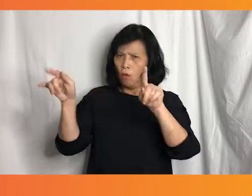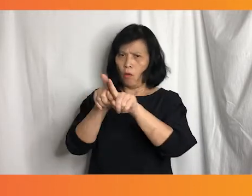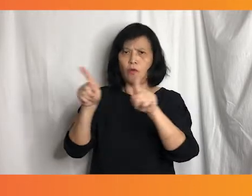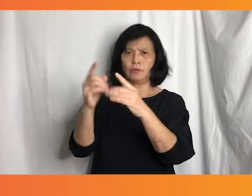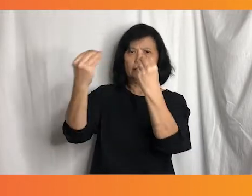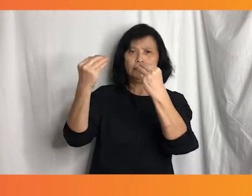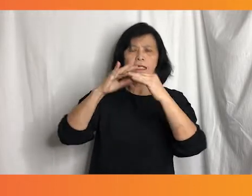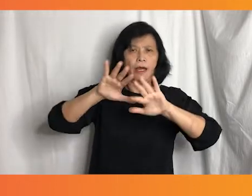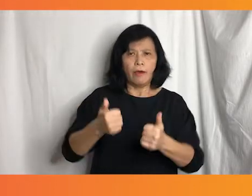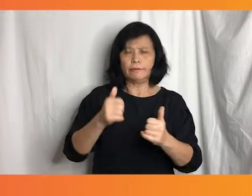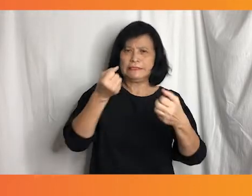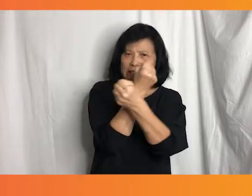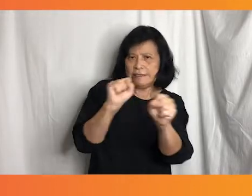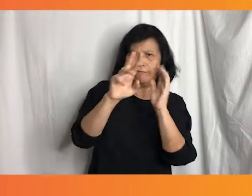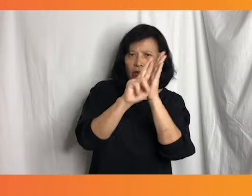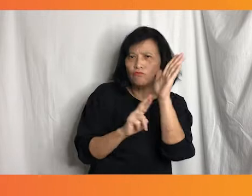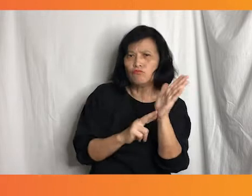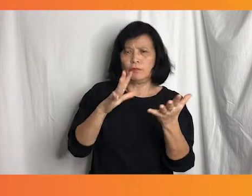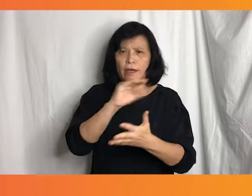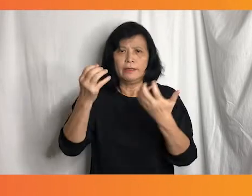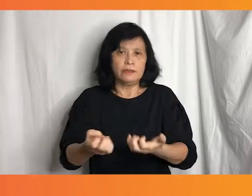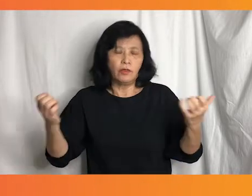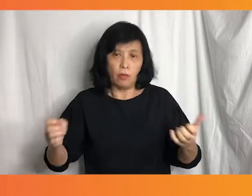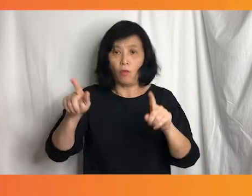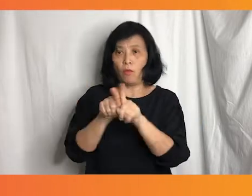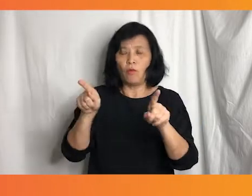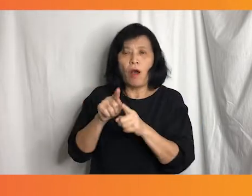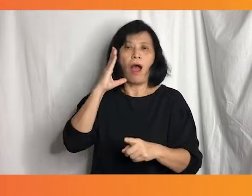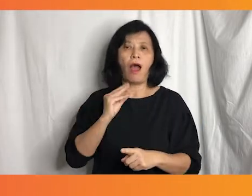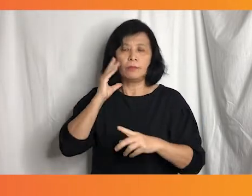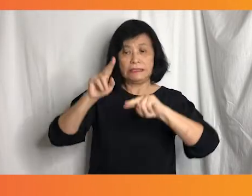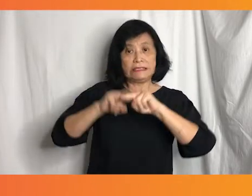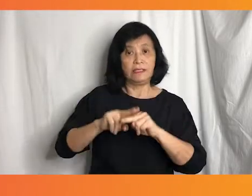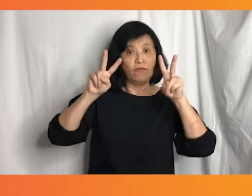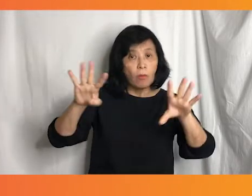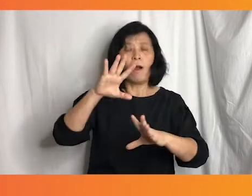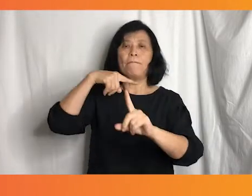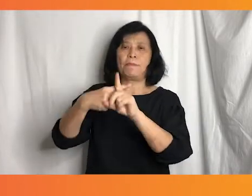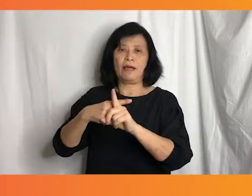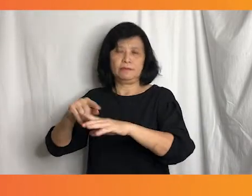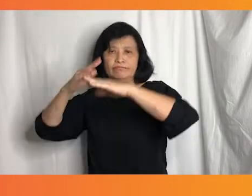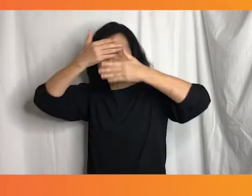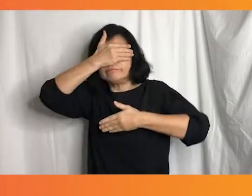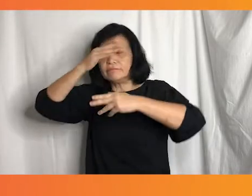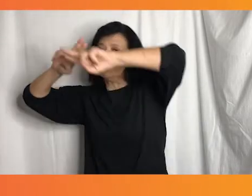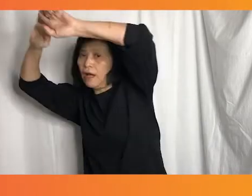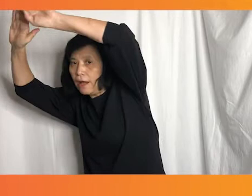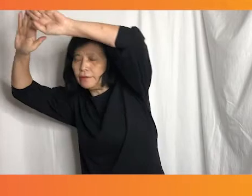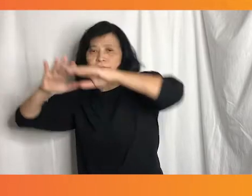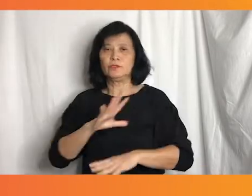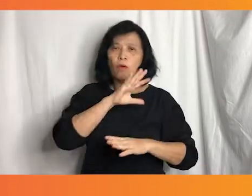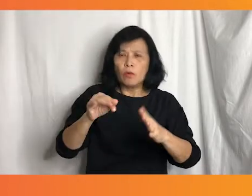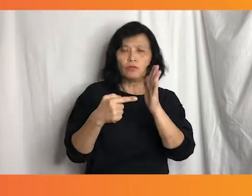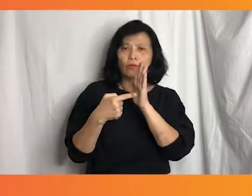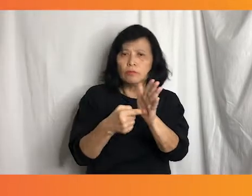handling each equipment. They also get to play goalball and sitting volleyball. The pictures also depict some of the equipments